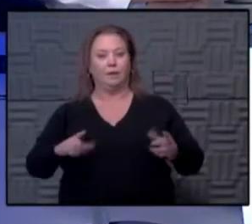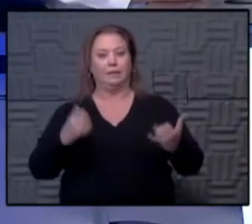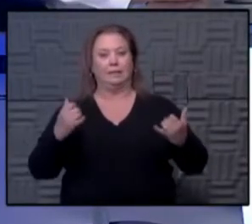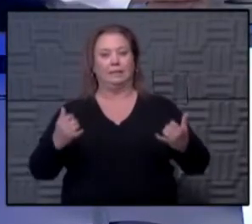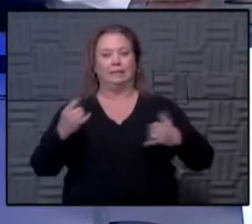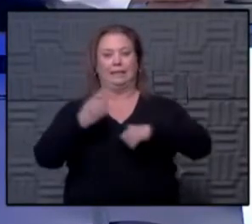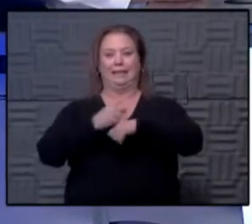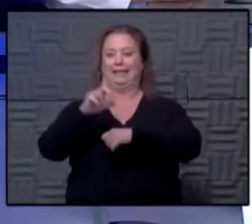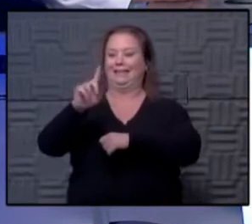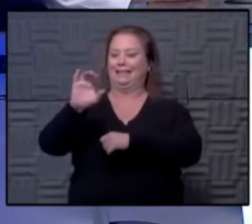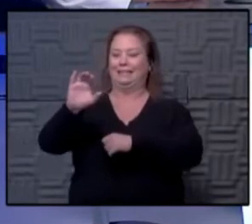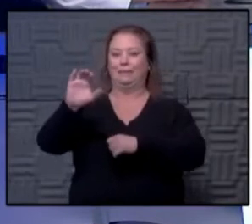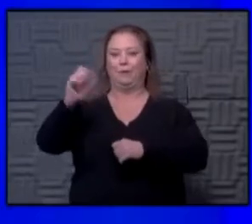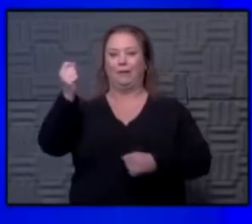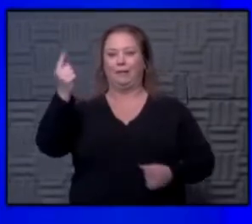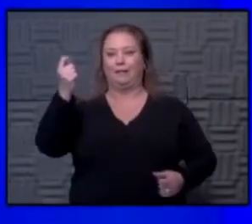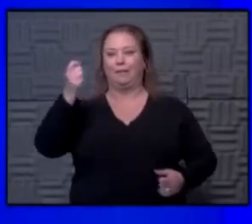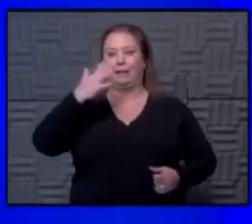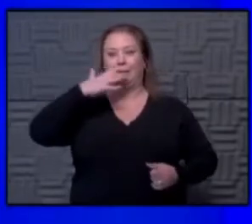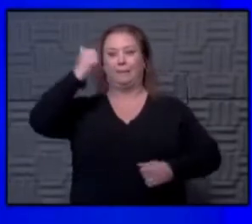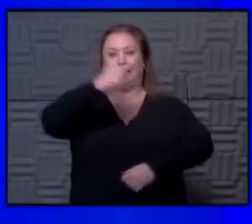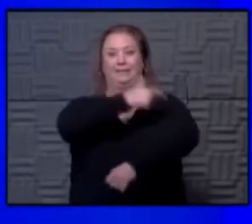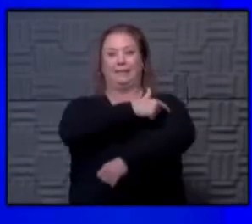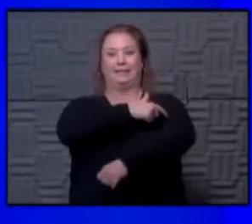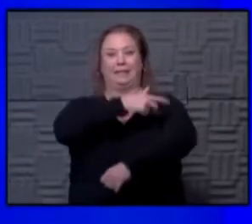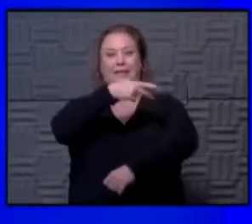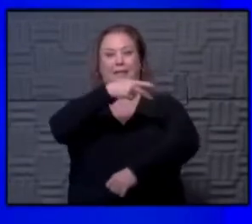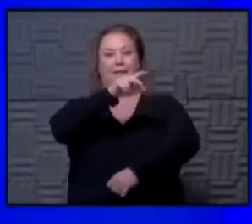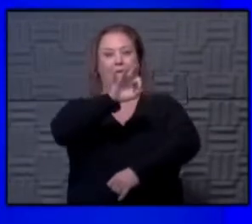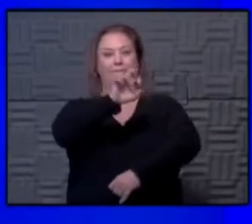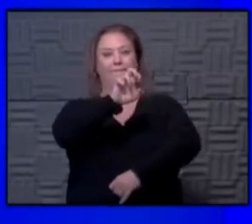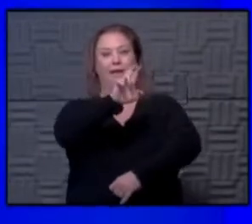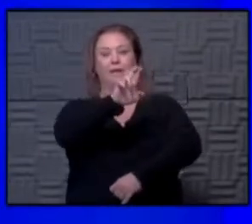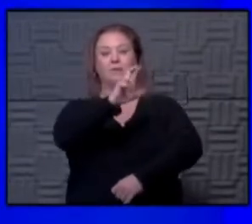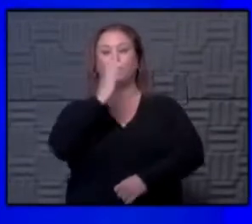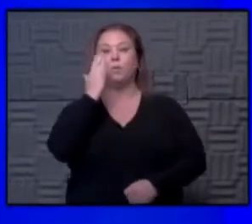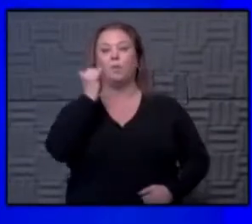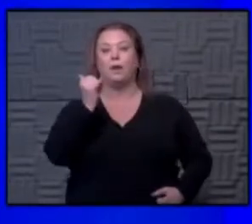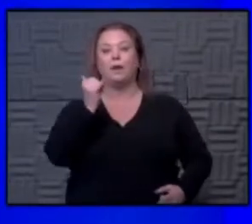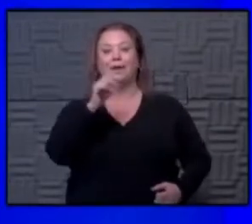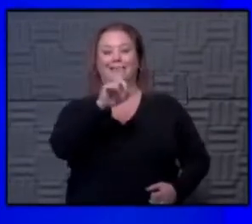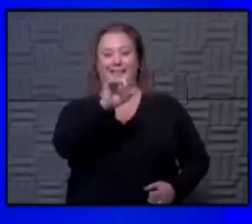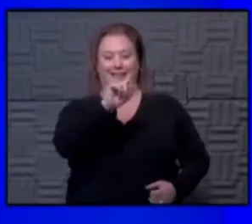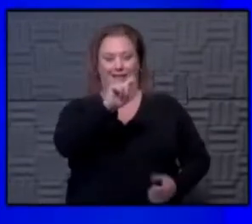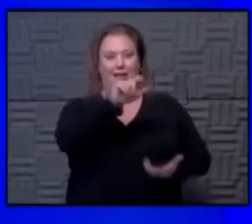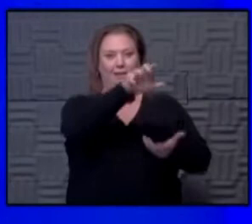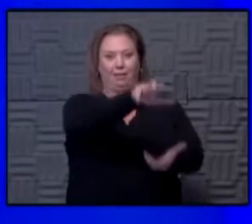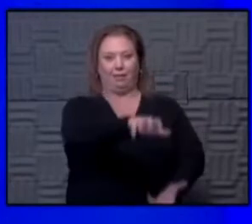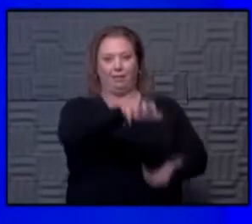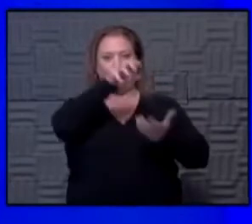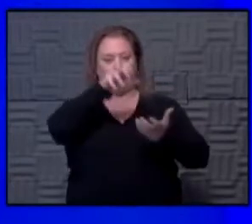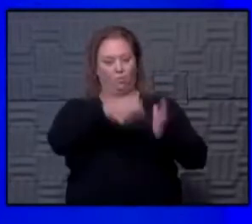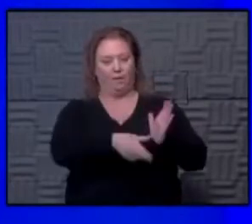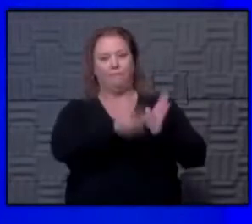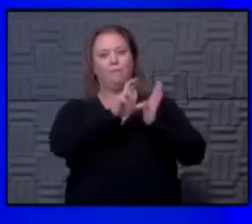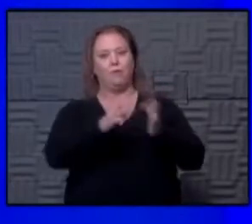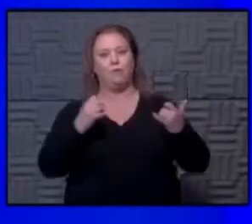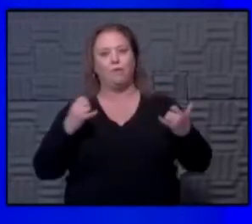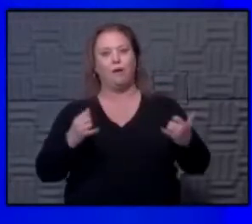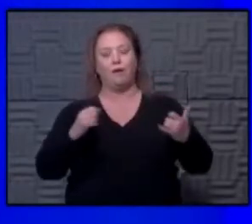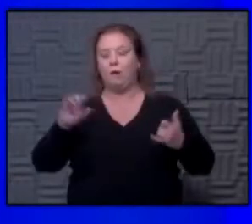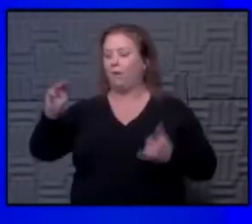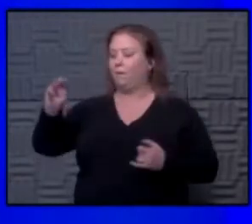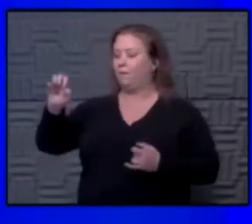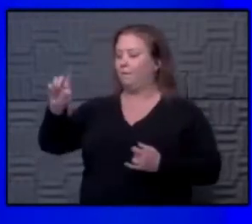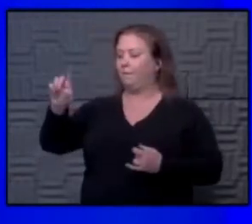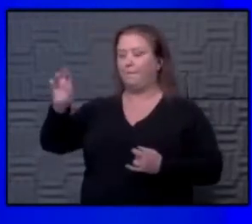today on December 11th, the best vaccine is Pfizer vaccine, only because we have that data that we can review. Once the